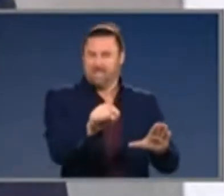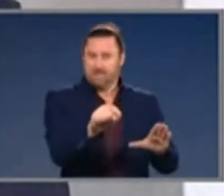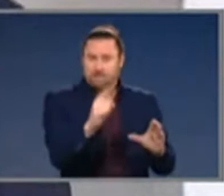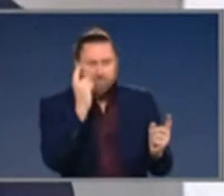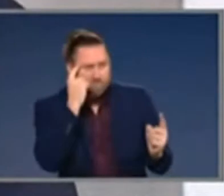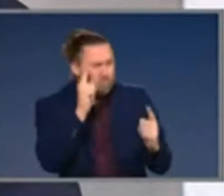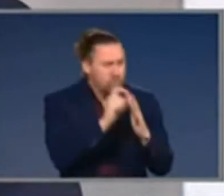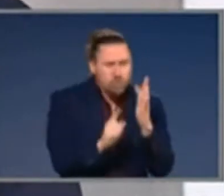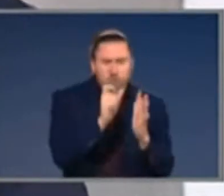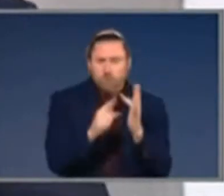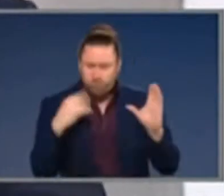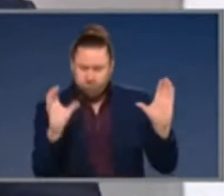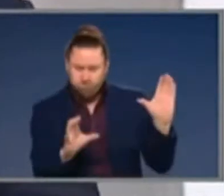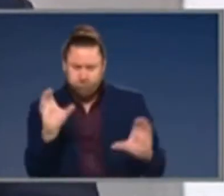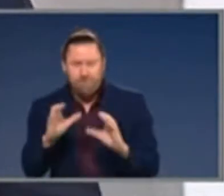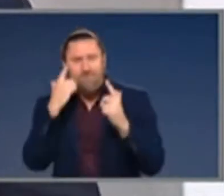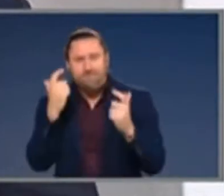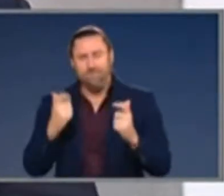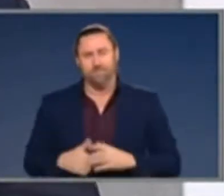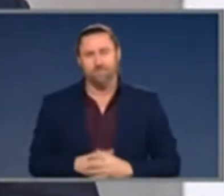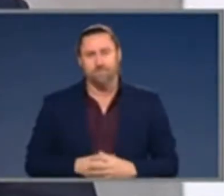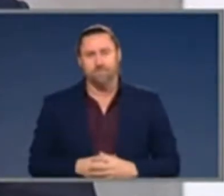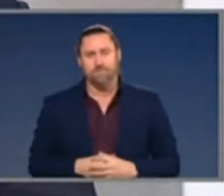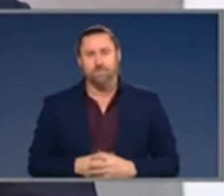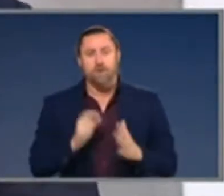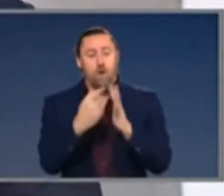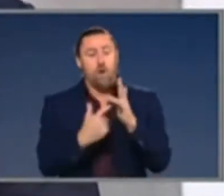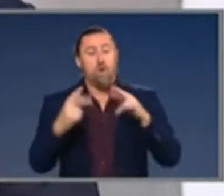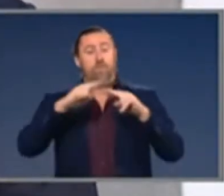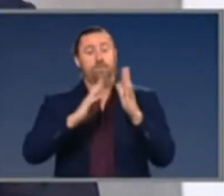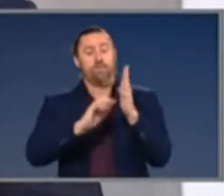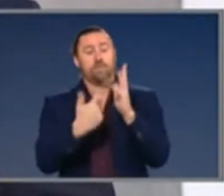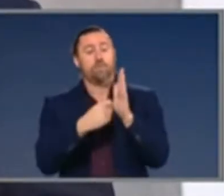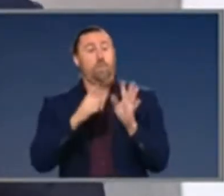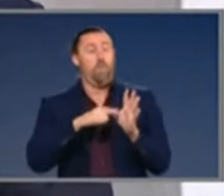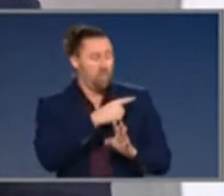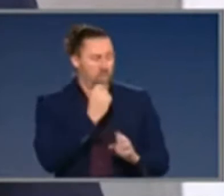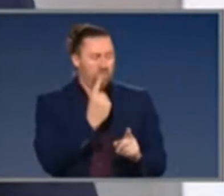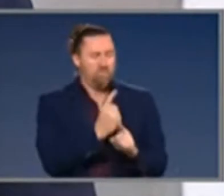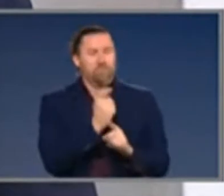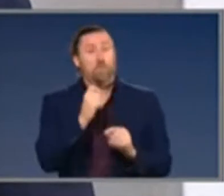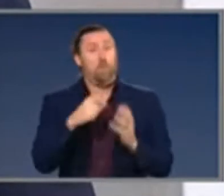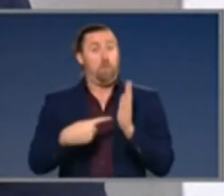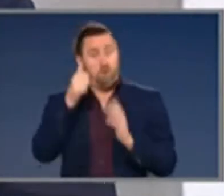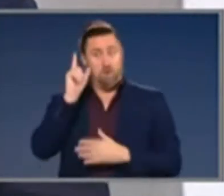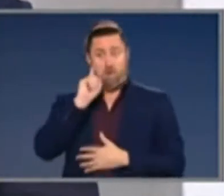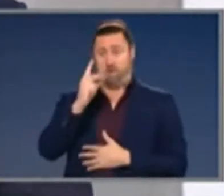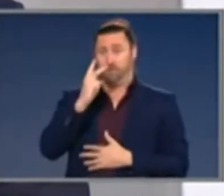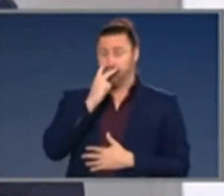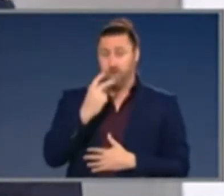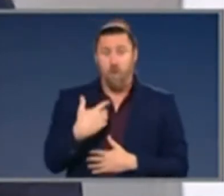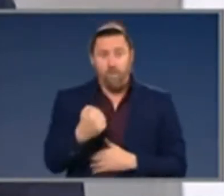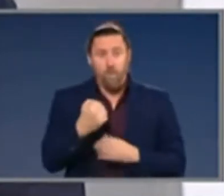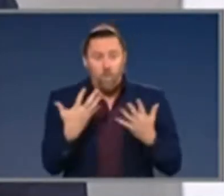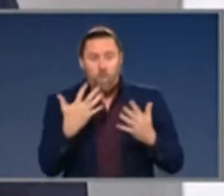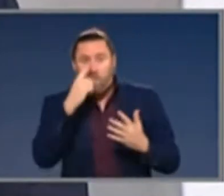also had a very significant impact. Last night, Professor Murphy can update you on this, but we had significant further transfers